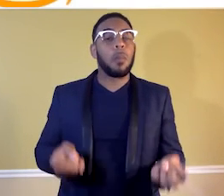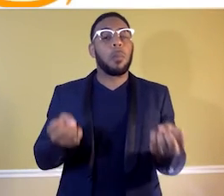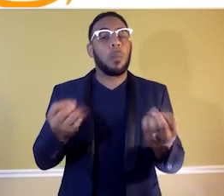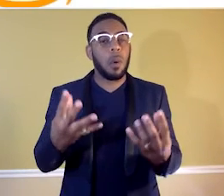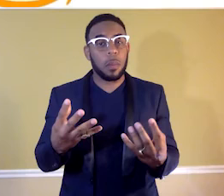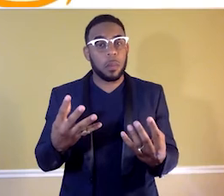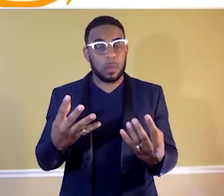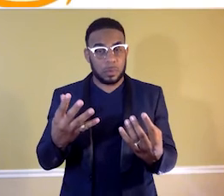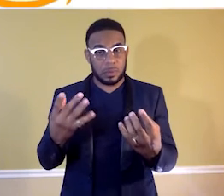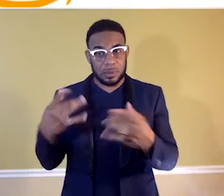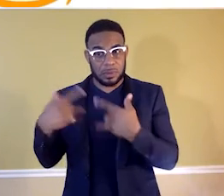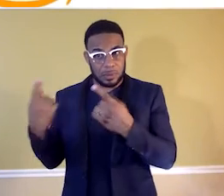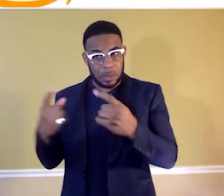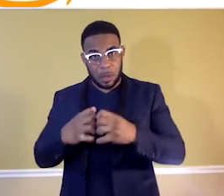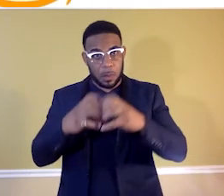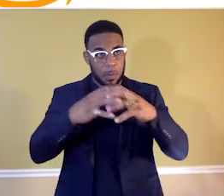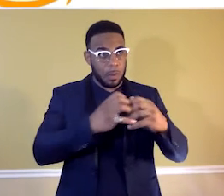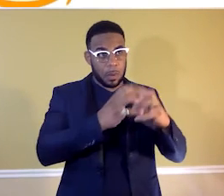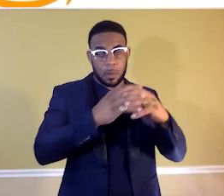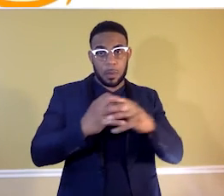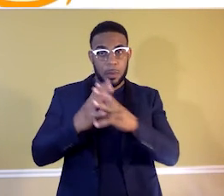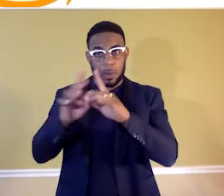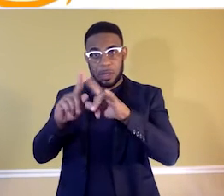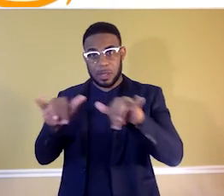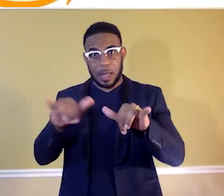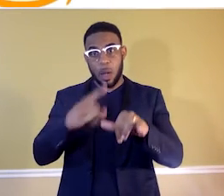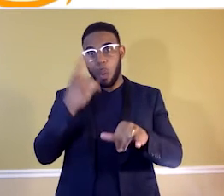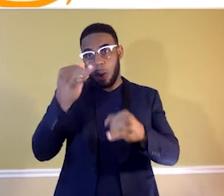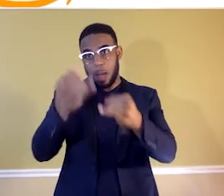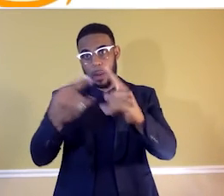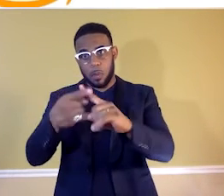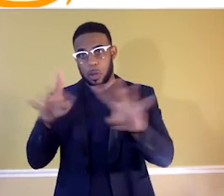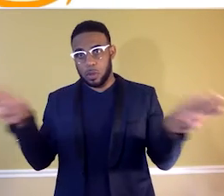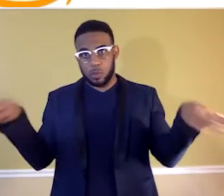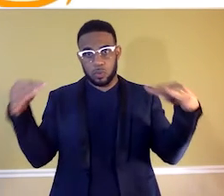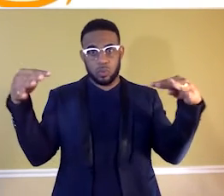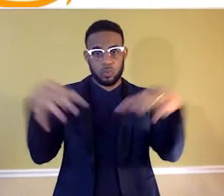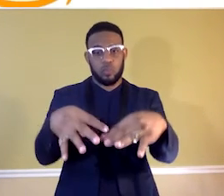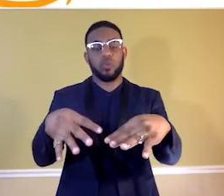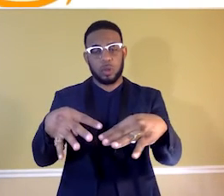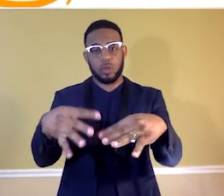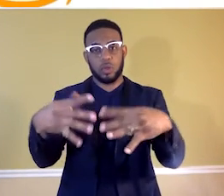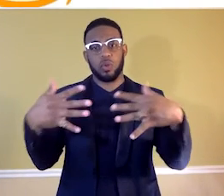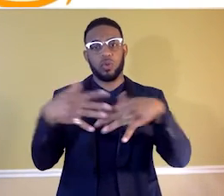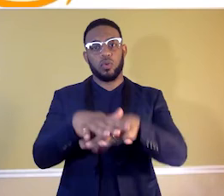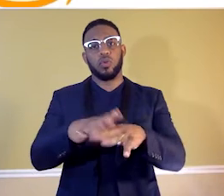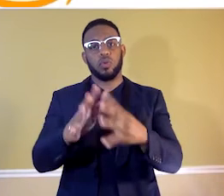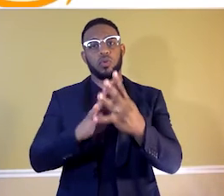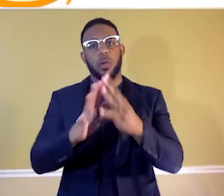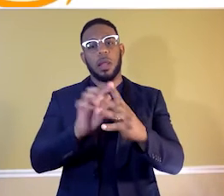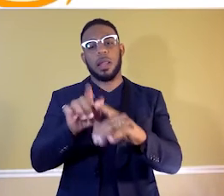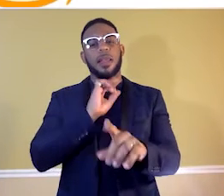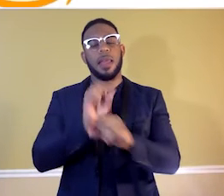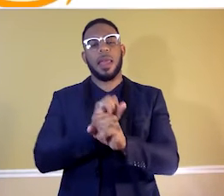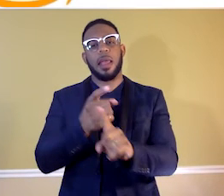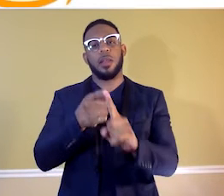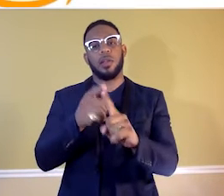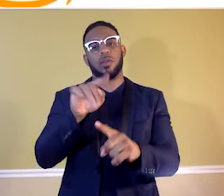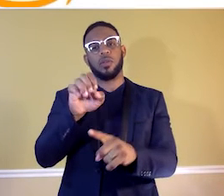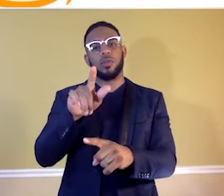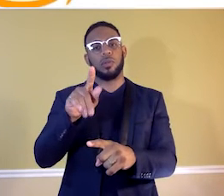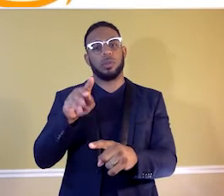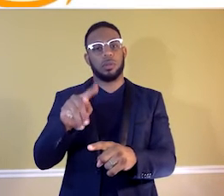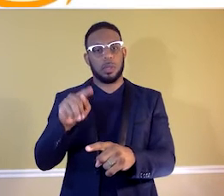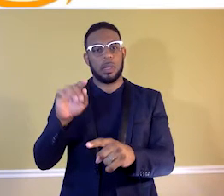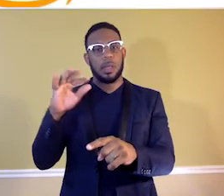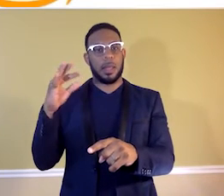multiple instances up and running, and then one endpoint to kind of just redirect the traffic to that actual Streamlit application that